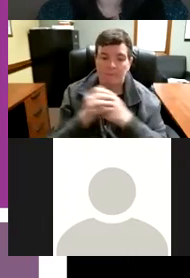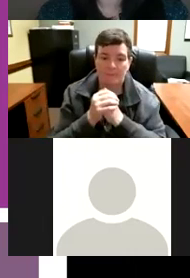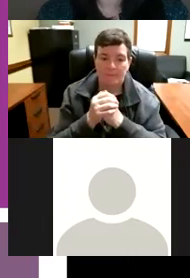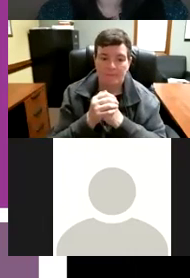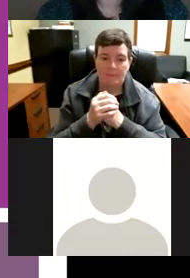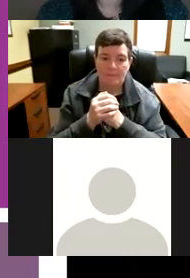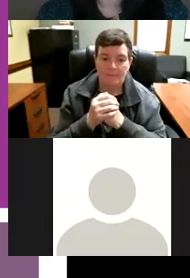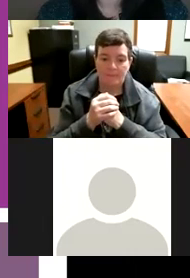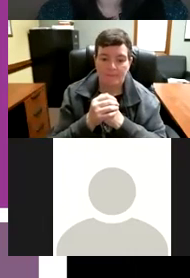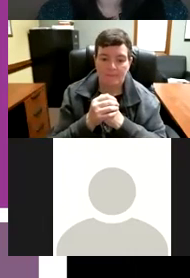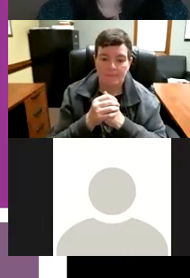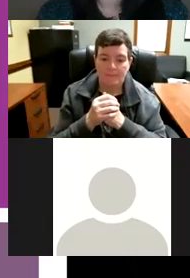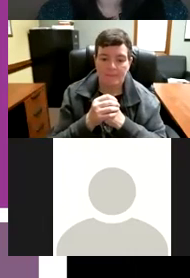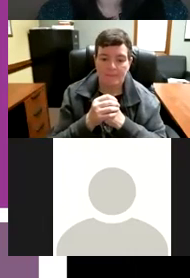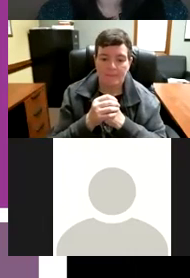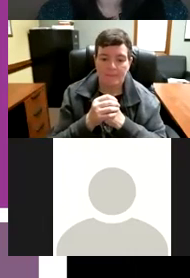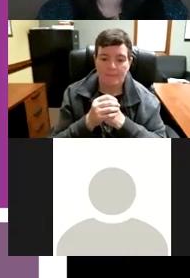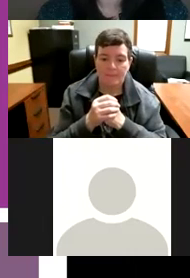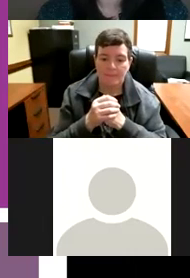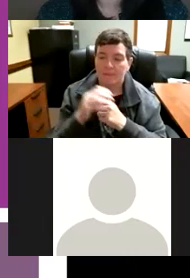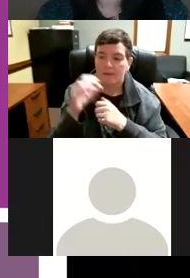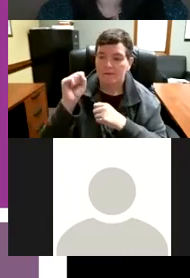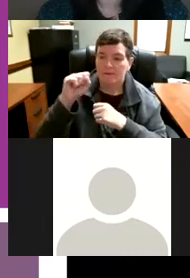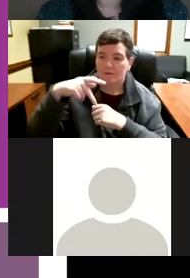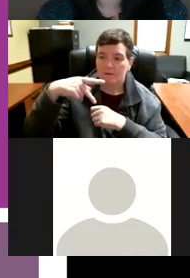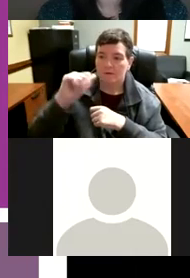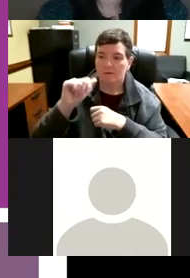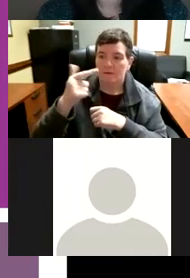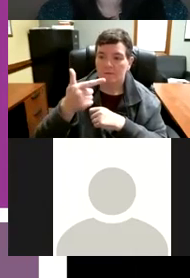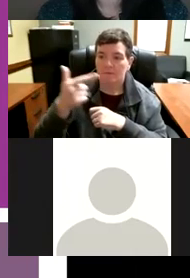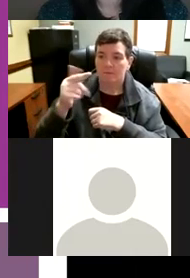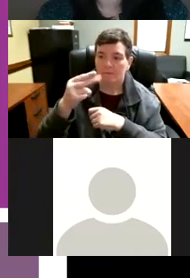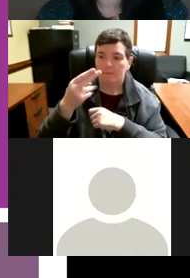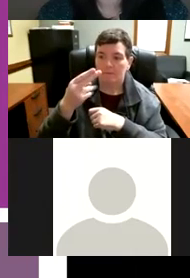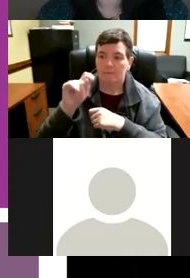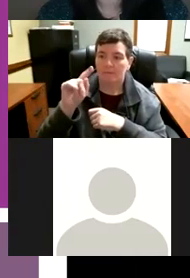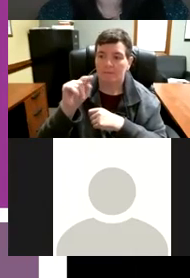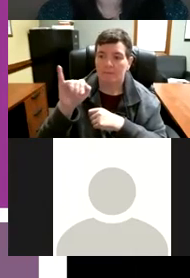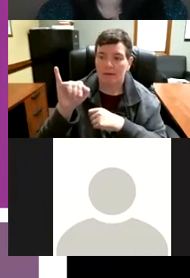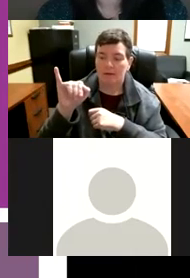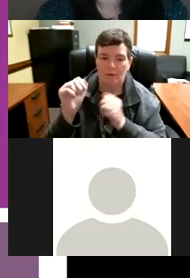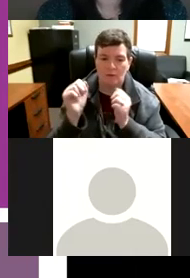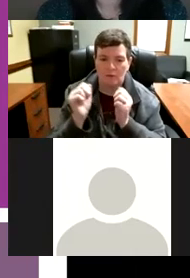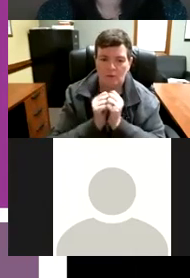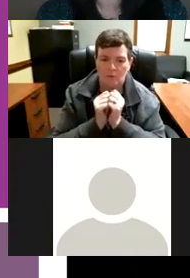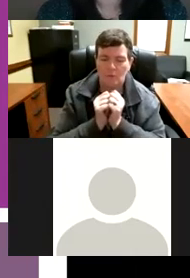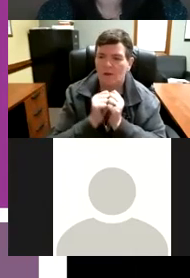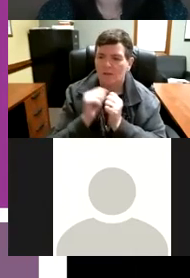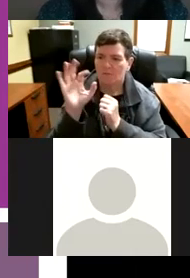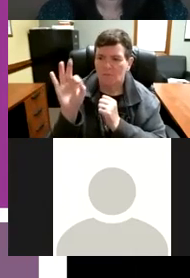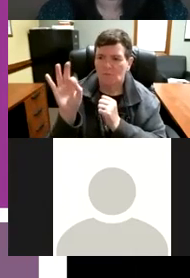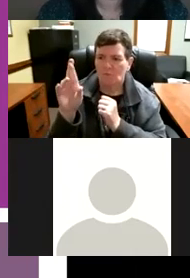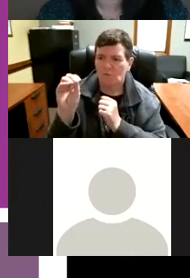I did. Yeah, it's called Spaghetti with the Yeti. What do you think of